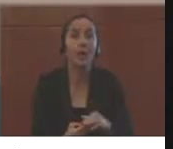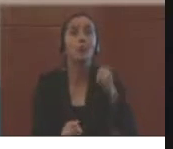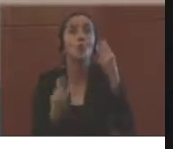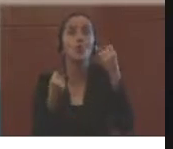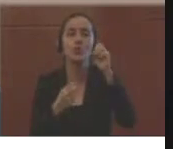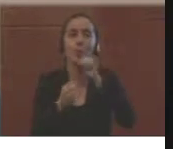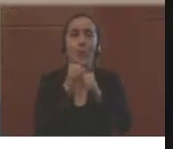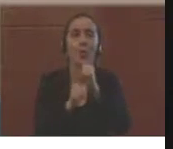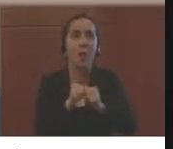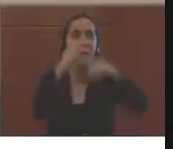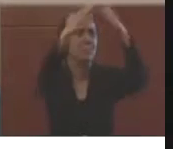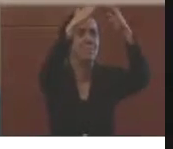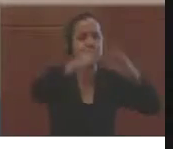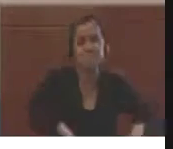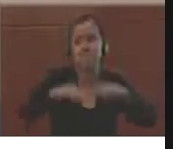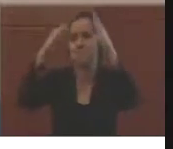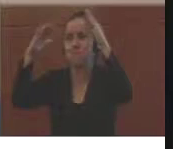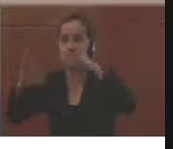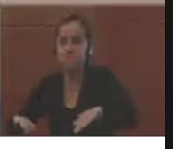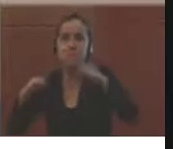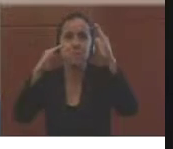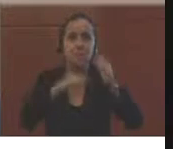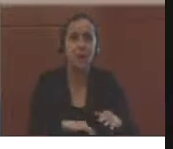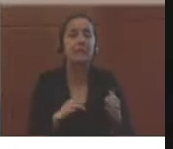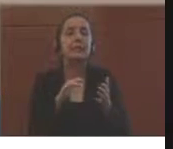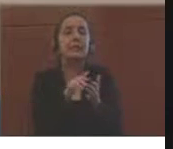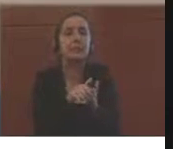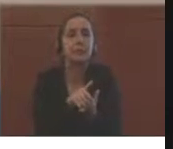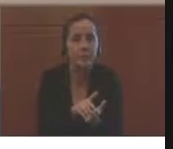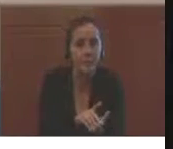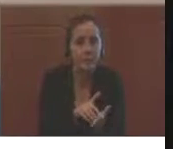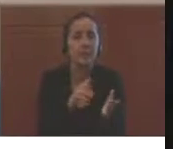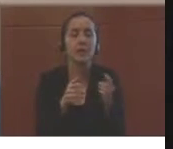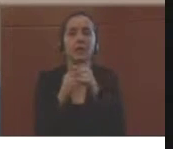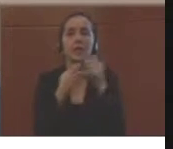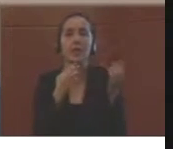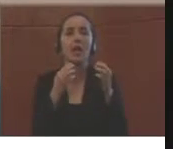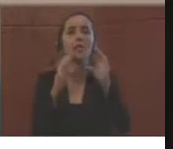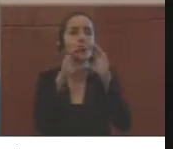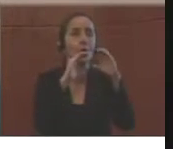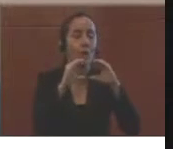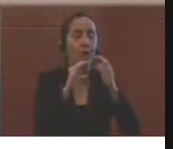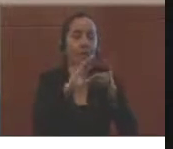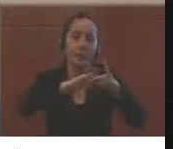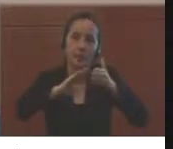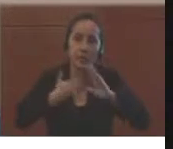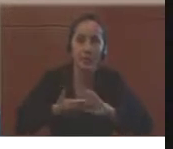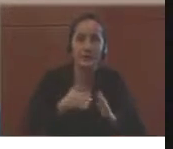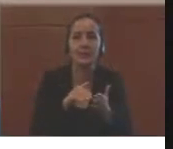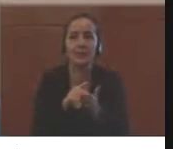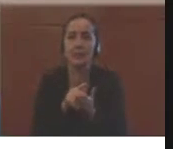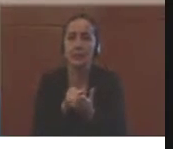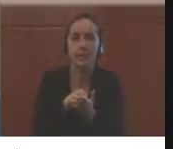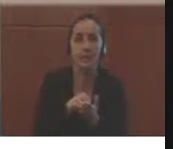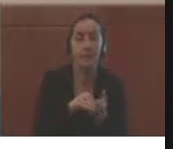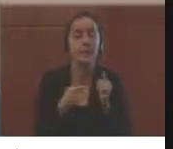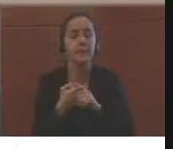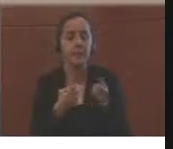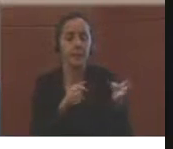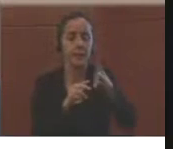to higher levels of exposure and a greater level of vulnerability in general of nations and communities.